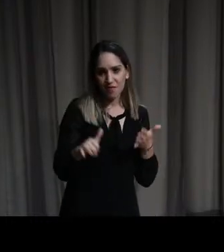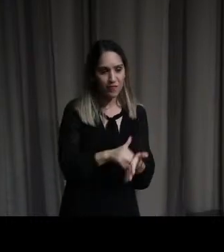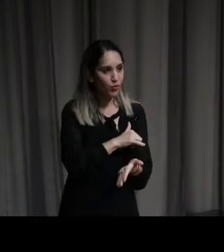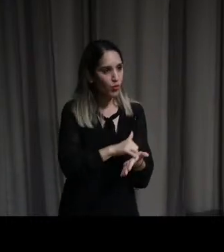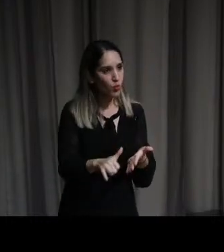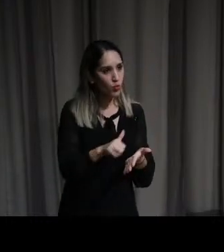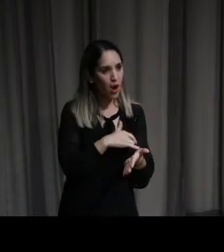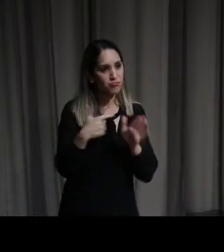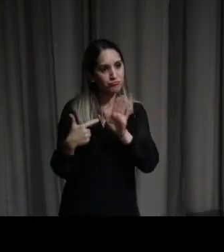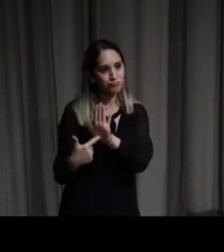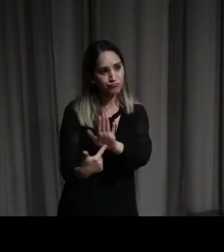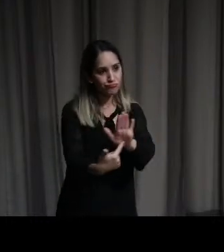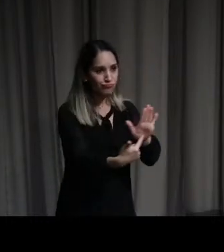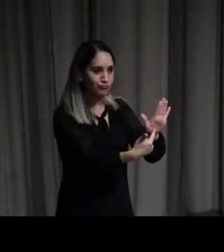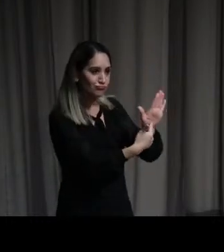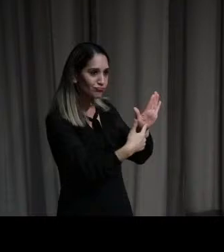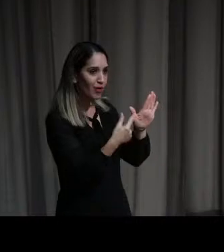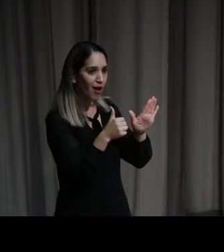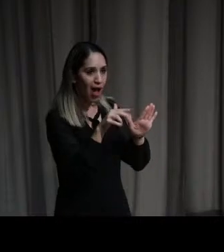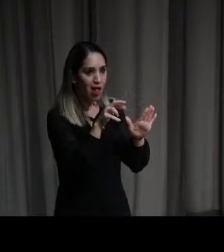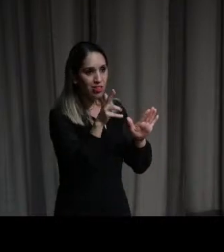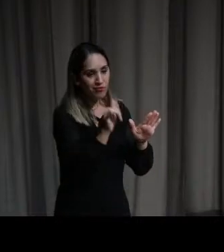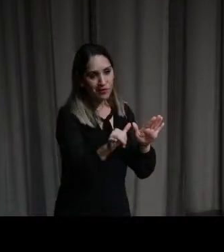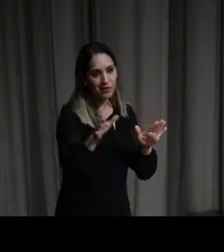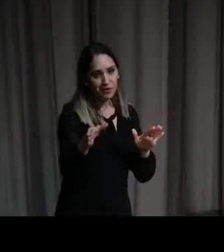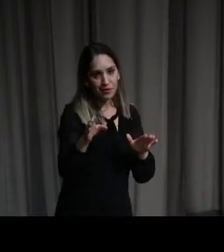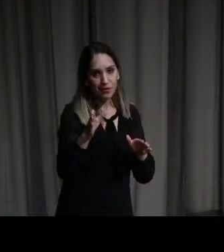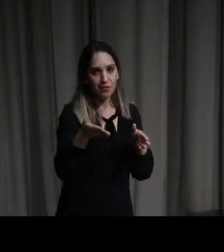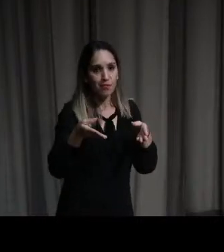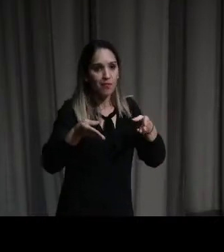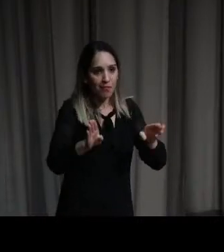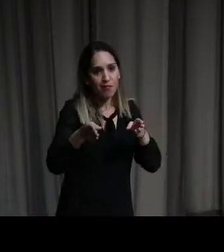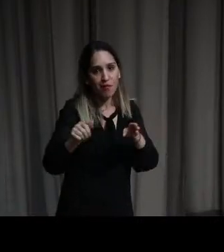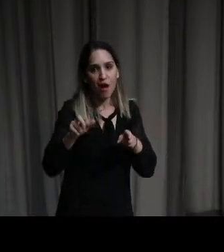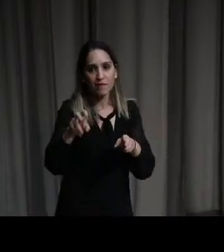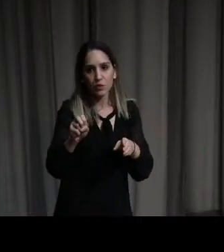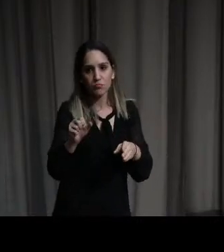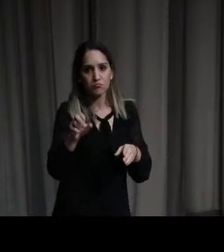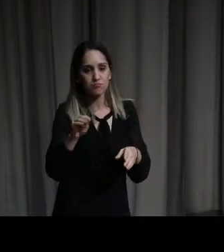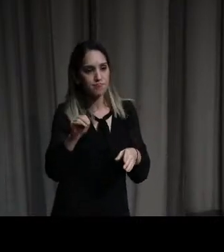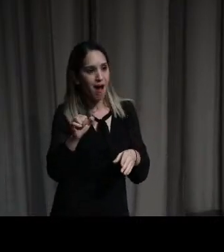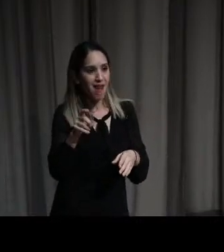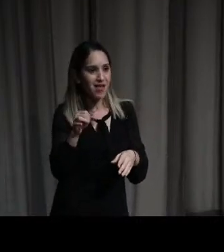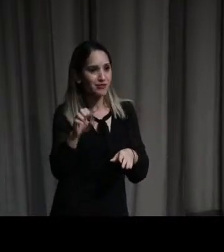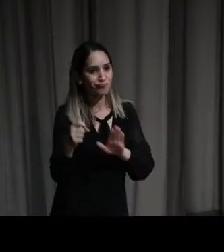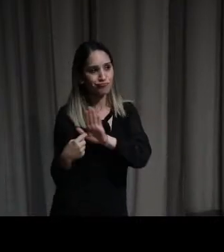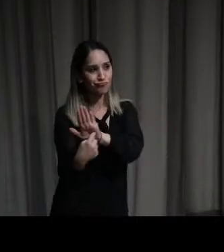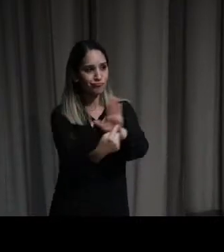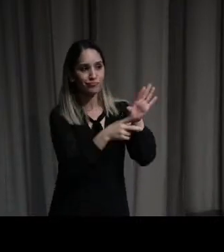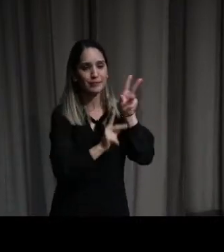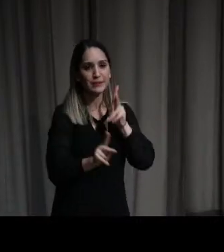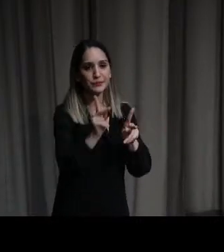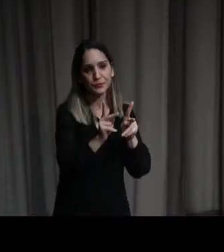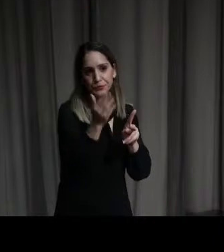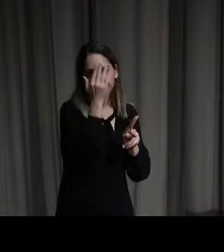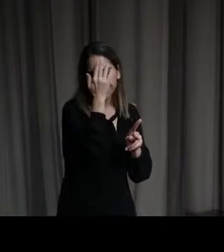was exhibiting at the Figo Gallery on Madison Avenue. He was very much linked to the life. He was